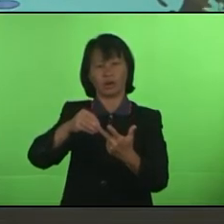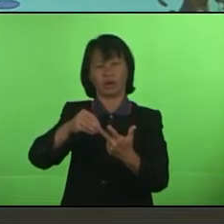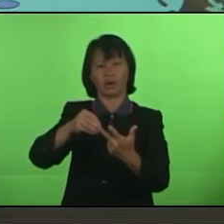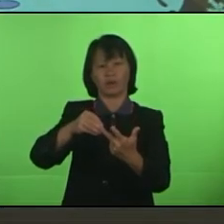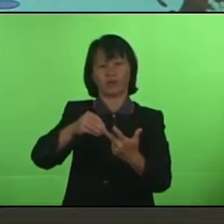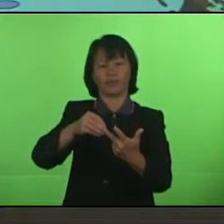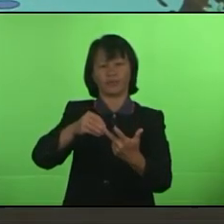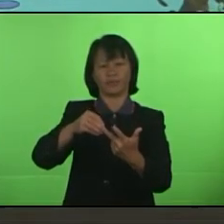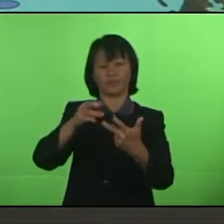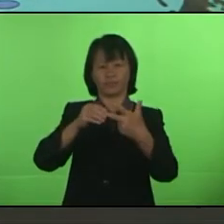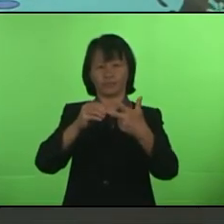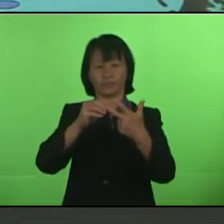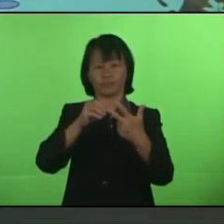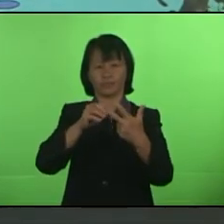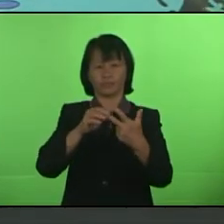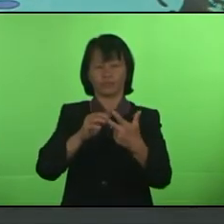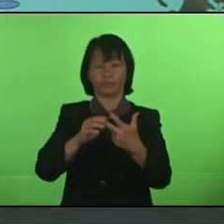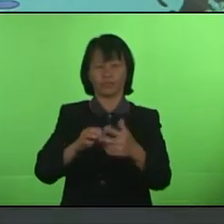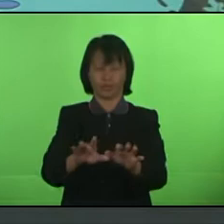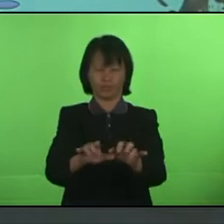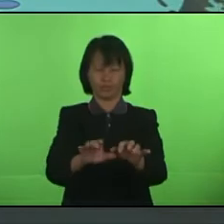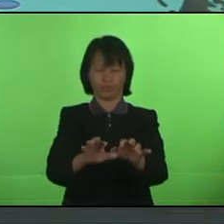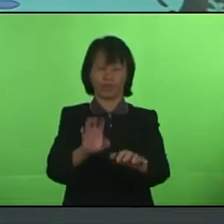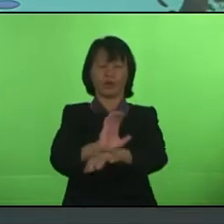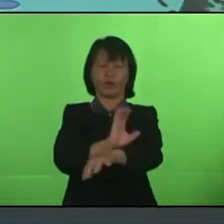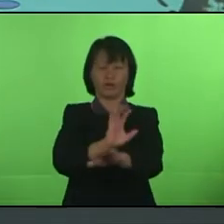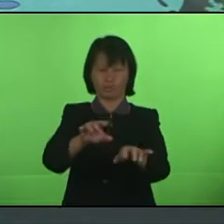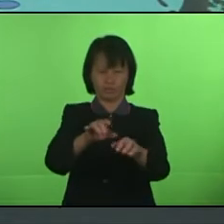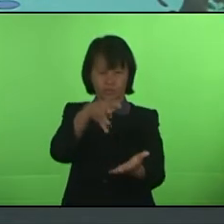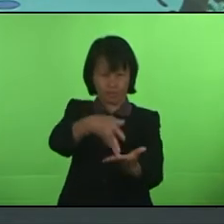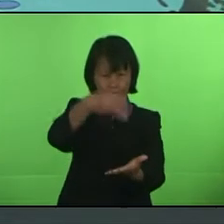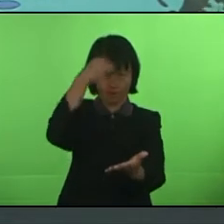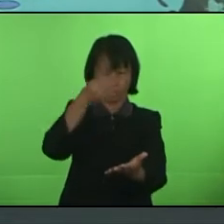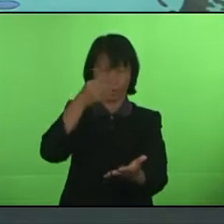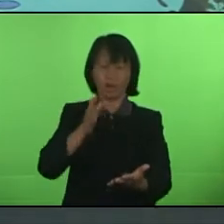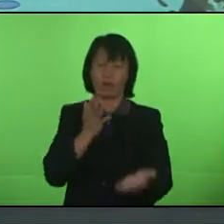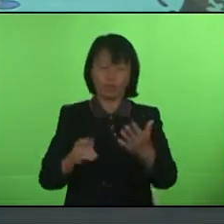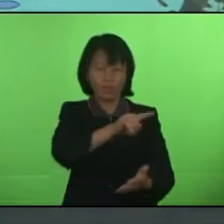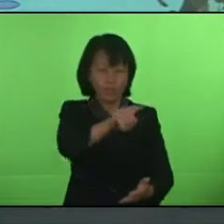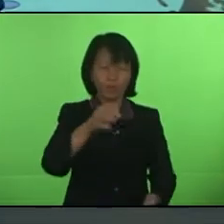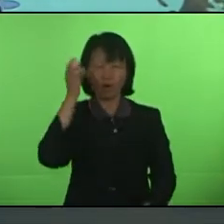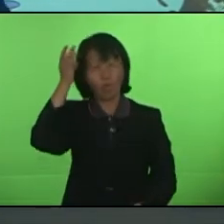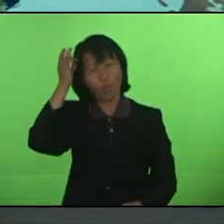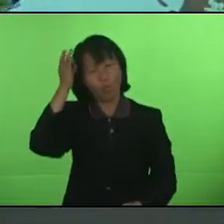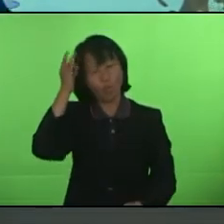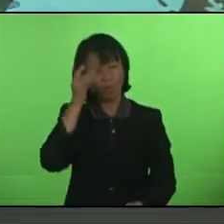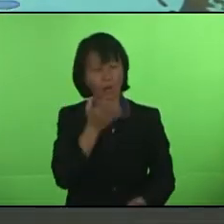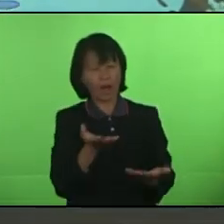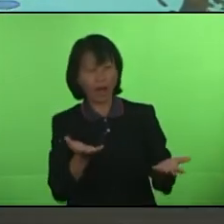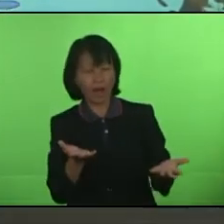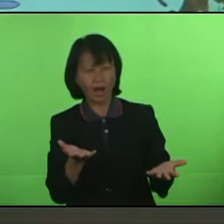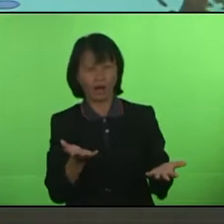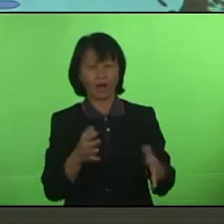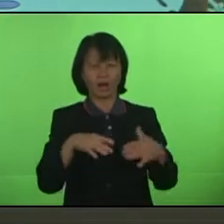environment, is online learning. All right. Now, you may wonder, how does it differ